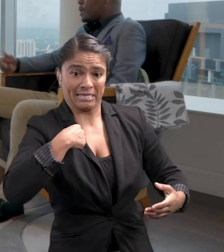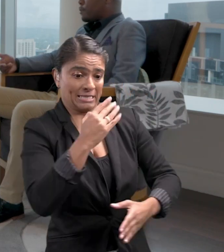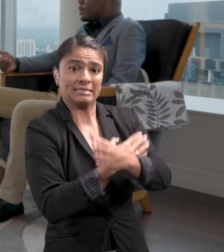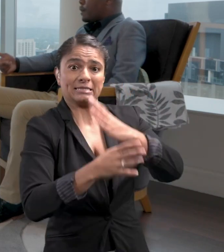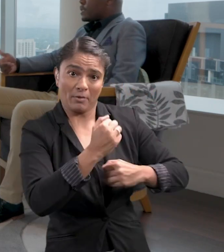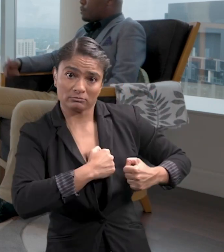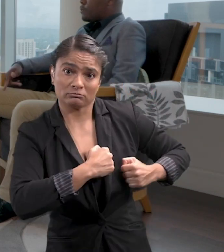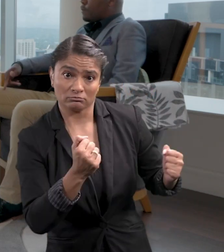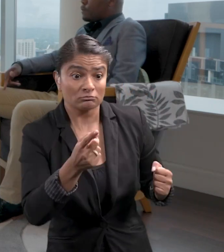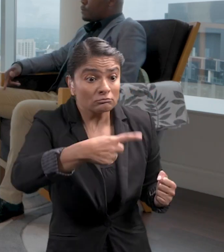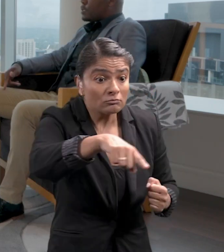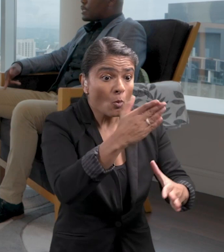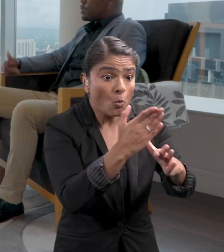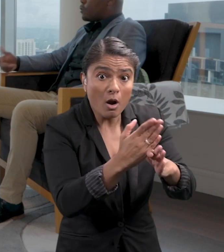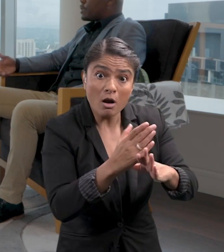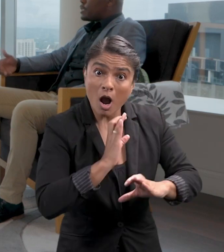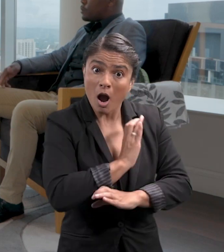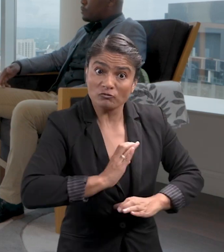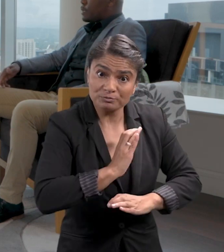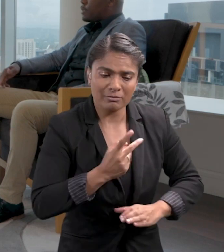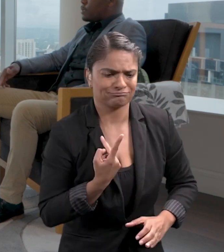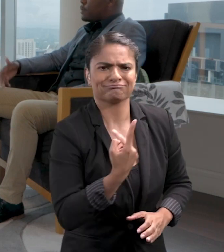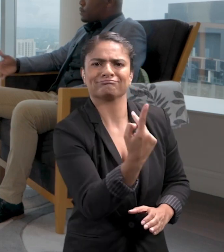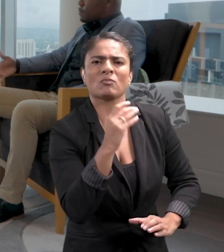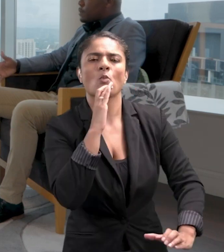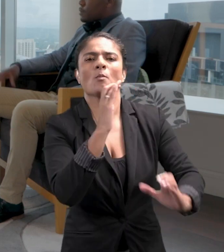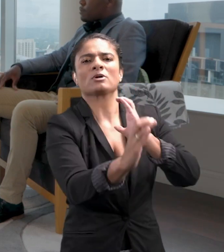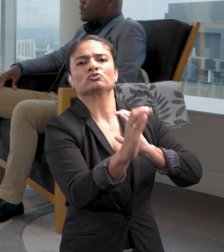disability. If the employee is comfortable to that, the communication could be